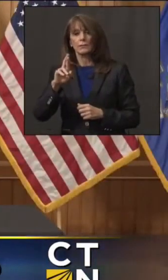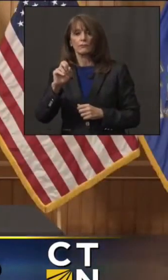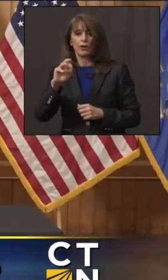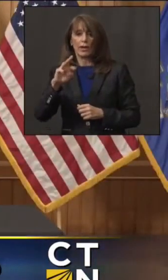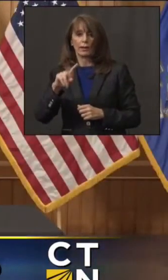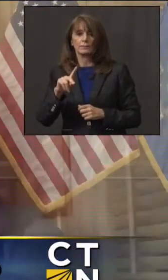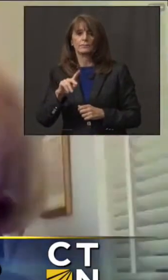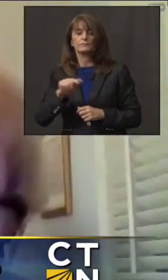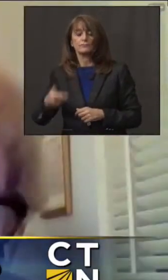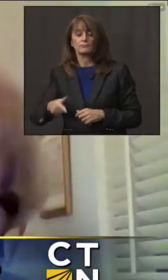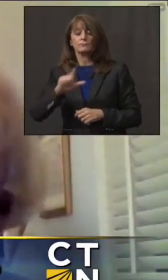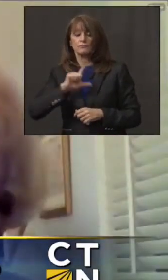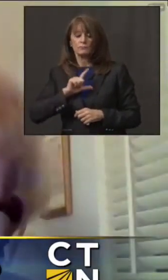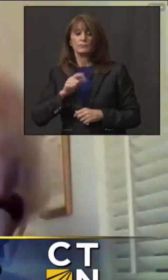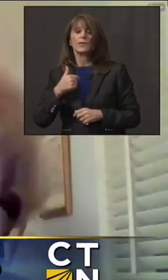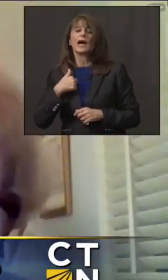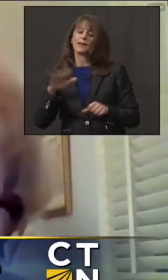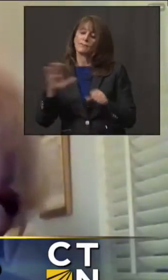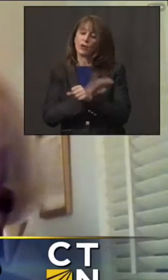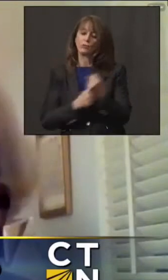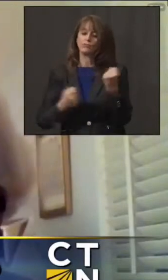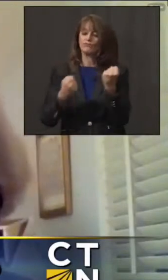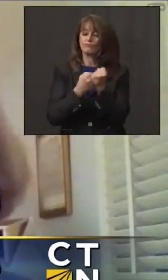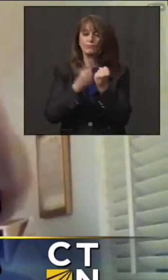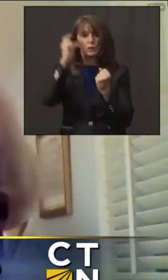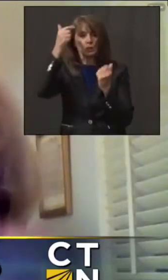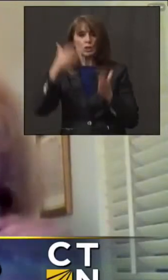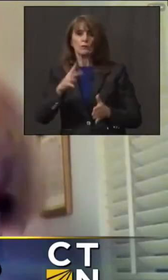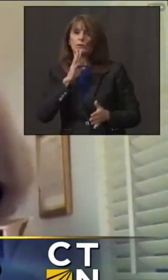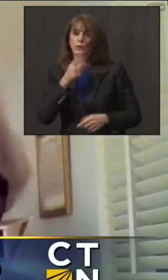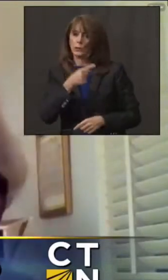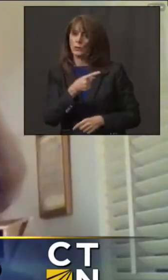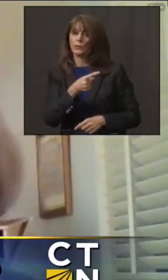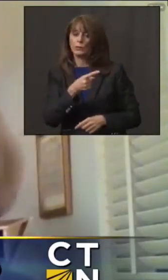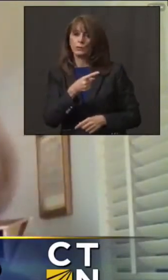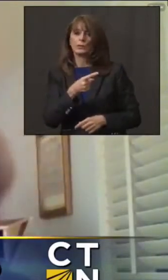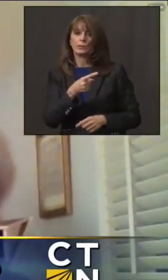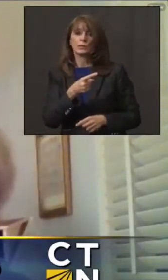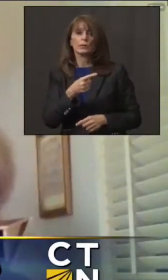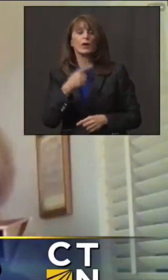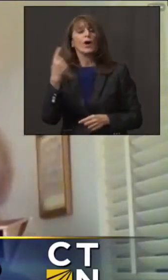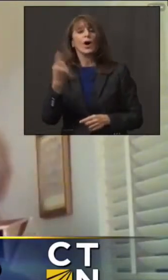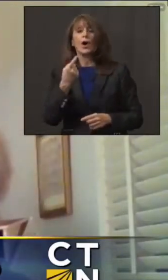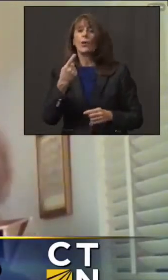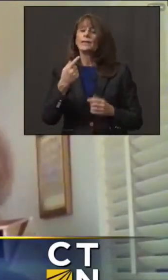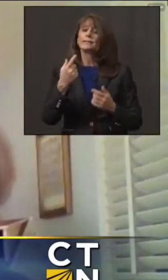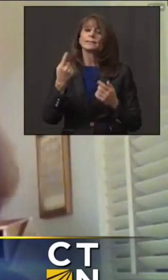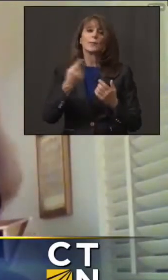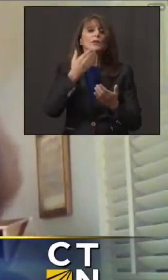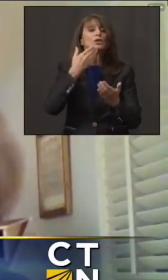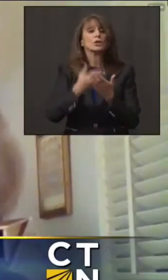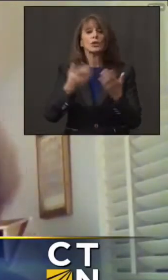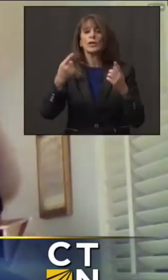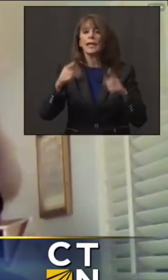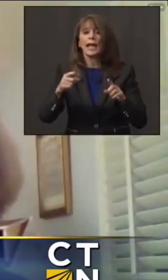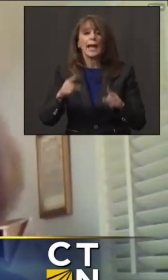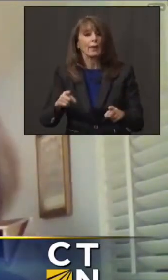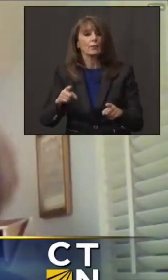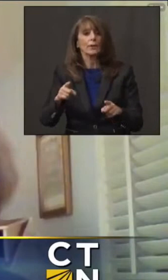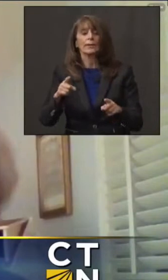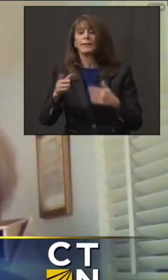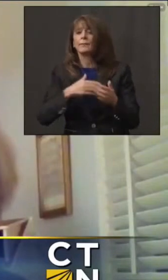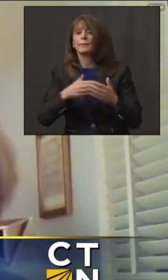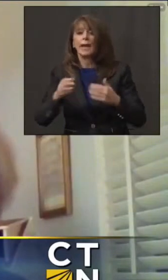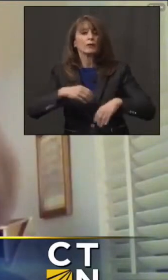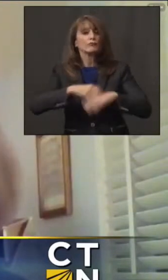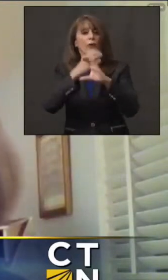governor by agreeing 100%. And I would say there's always silver linings in every crisis we go